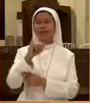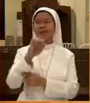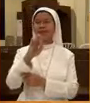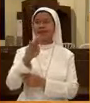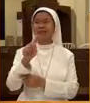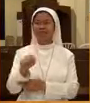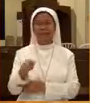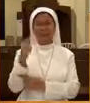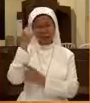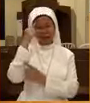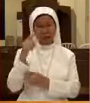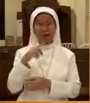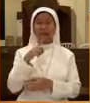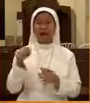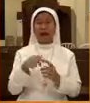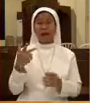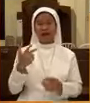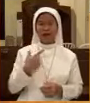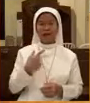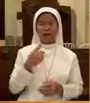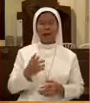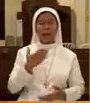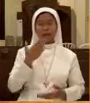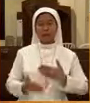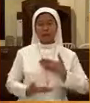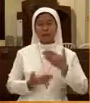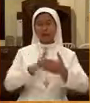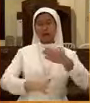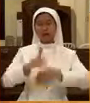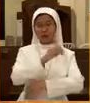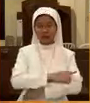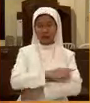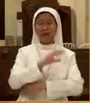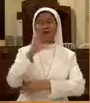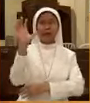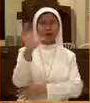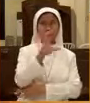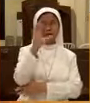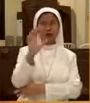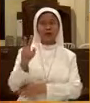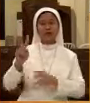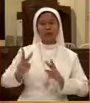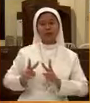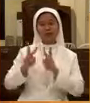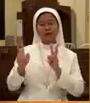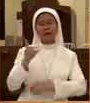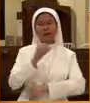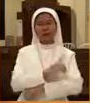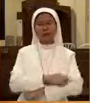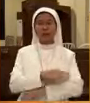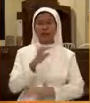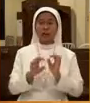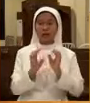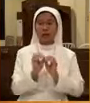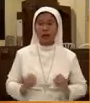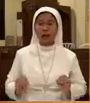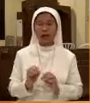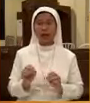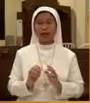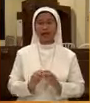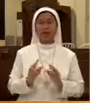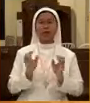yan pag birthday ko, Christmas, Valentine. Sa labas po noon, hindi po gift. Ngayon ang tawag,